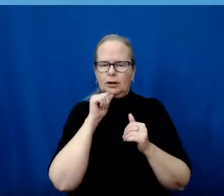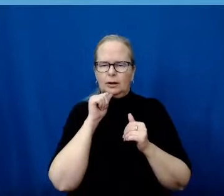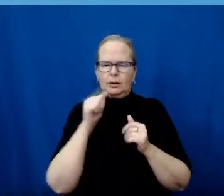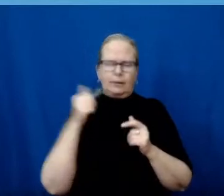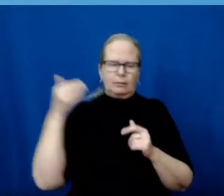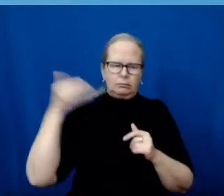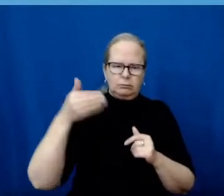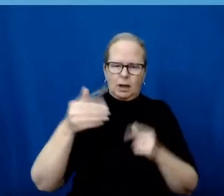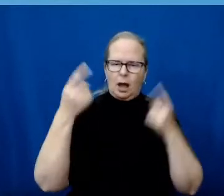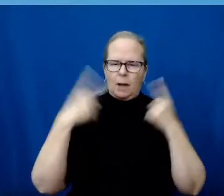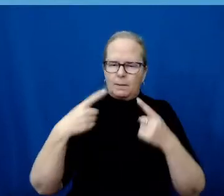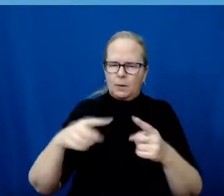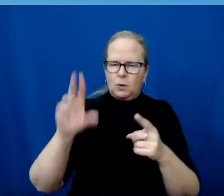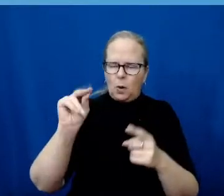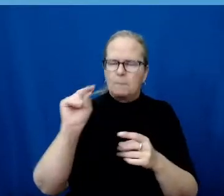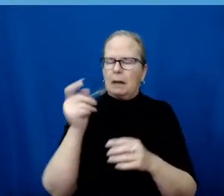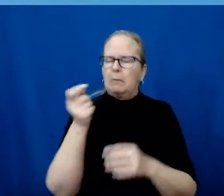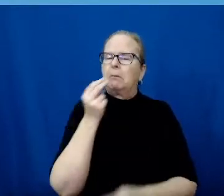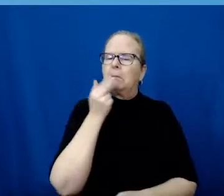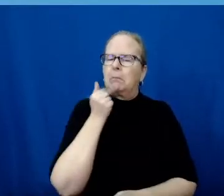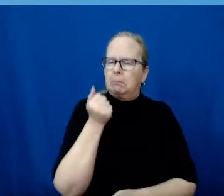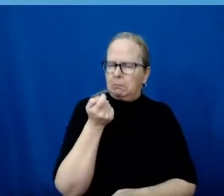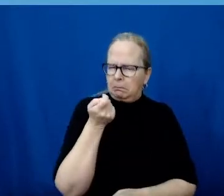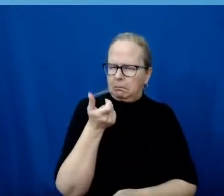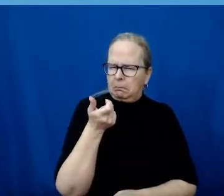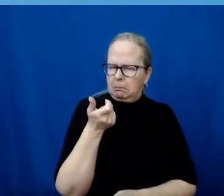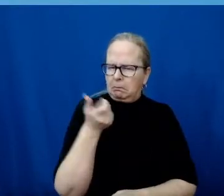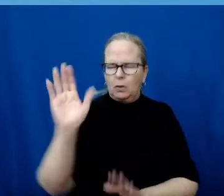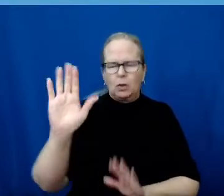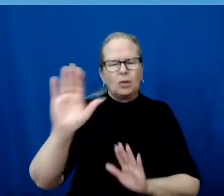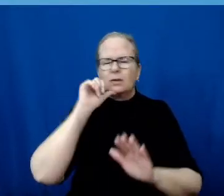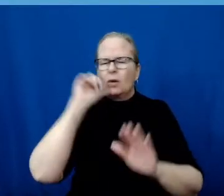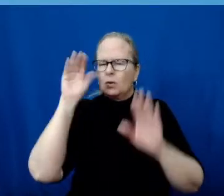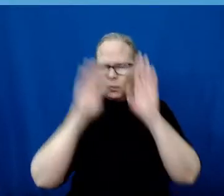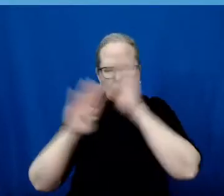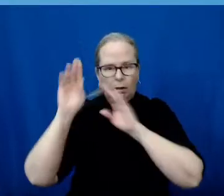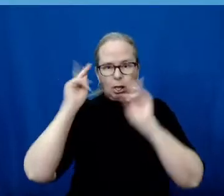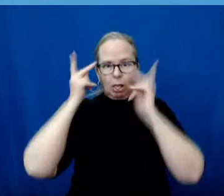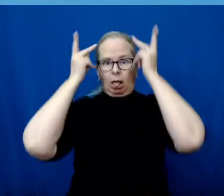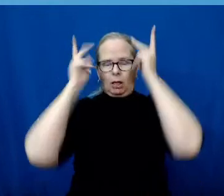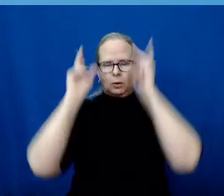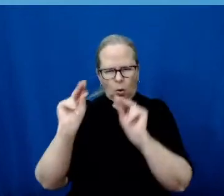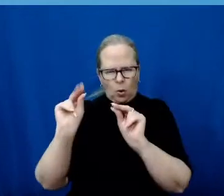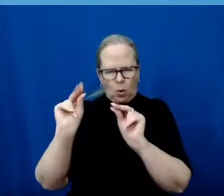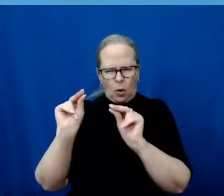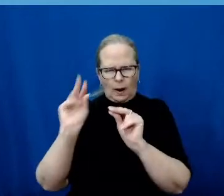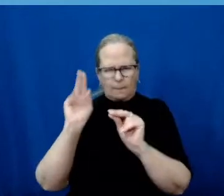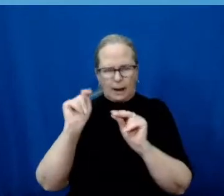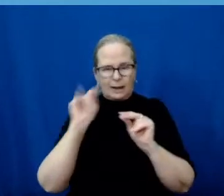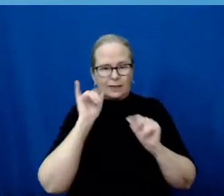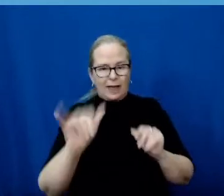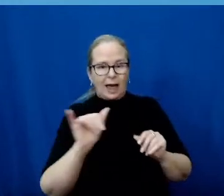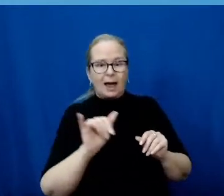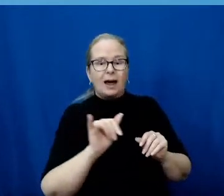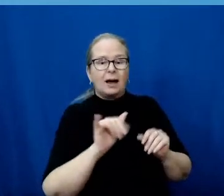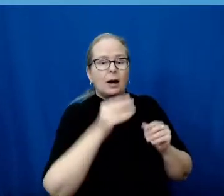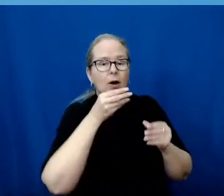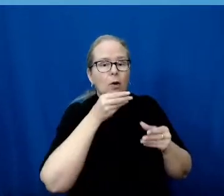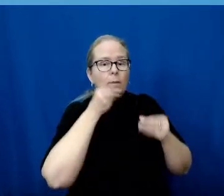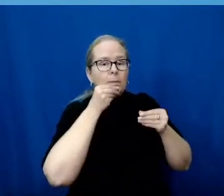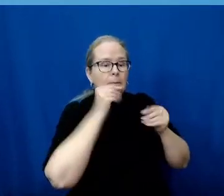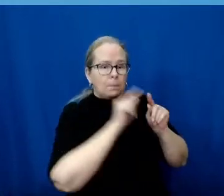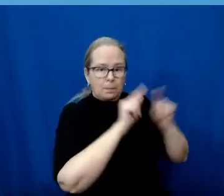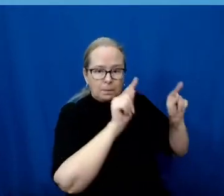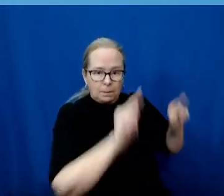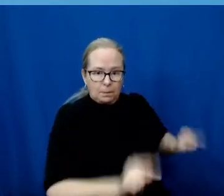get paranoid here. Why we're closing it off is it's all about elevating and eliminating risk.